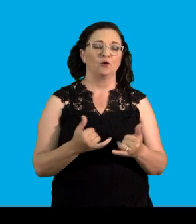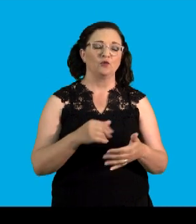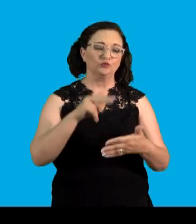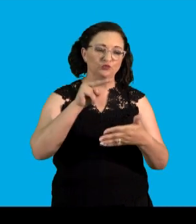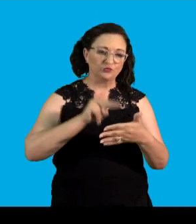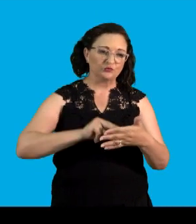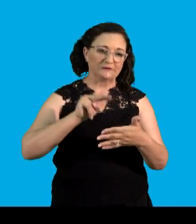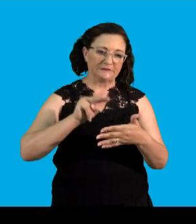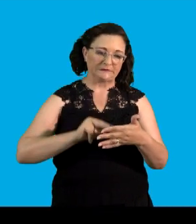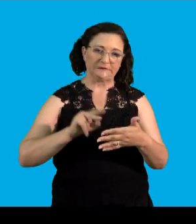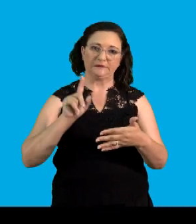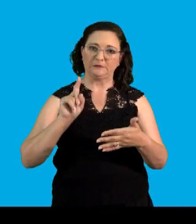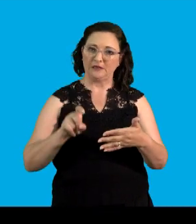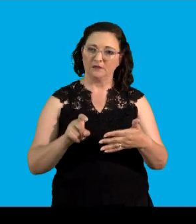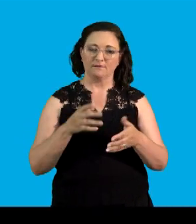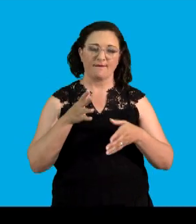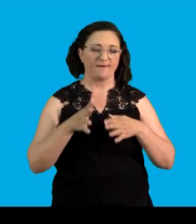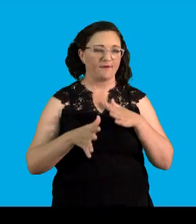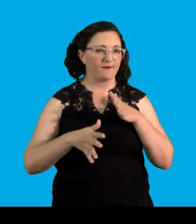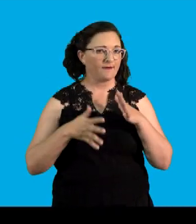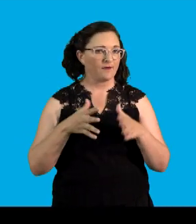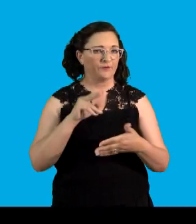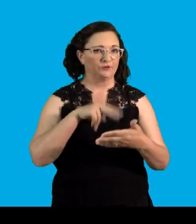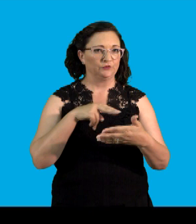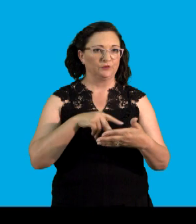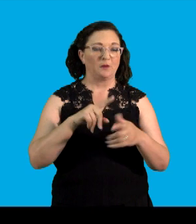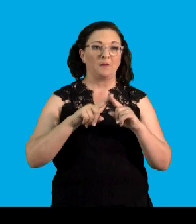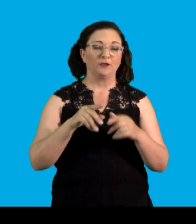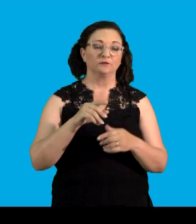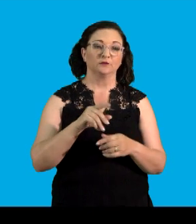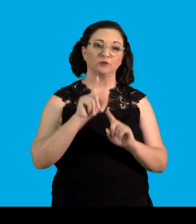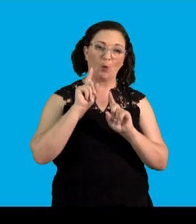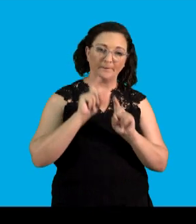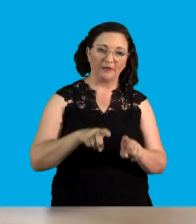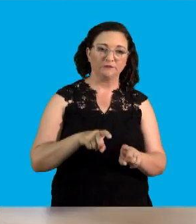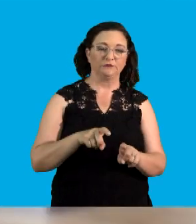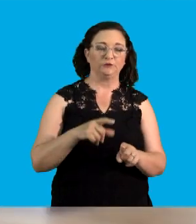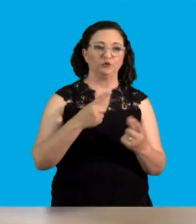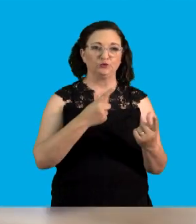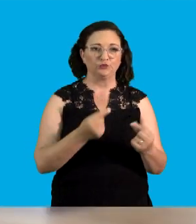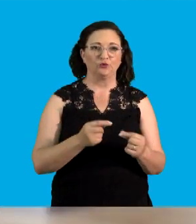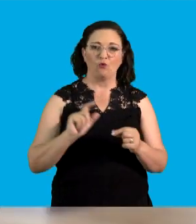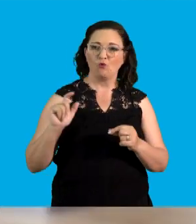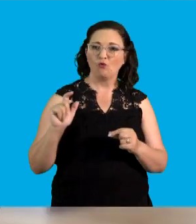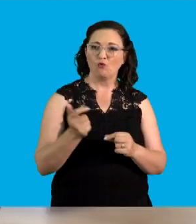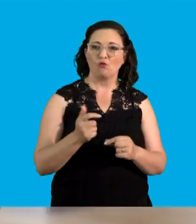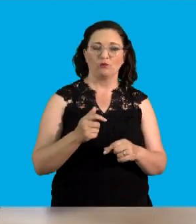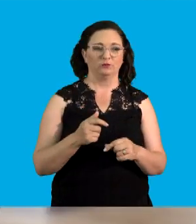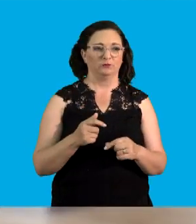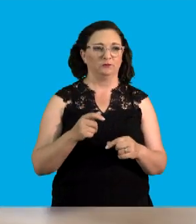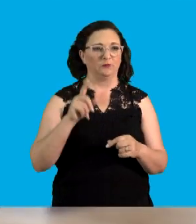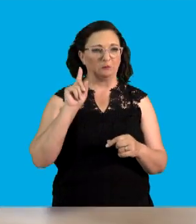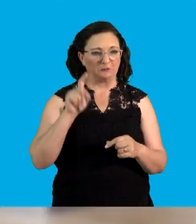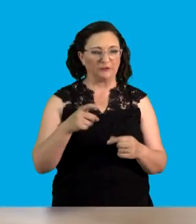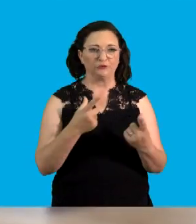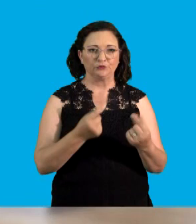the instructions very carefully. Section A is compulsory. What does that mean? It means everybody is expected to